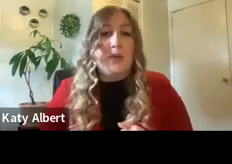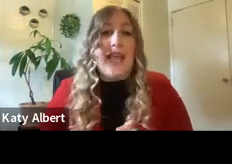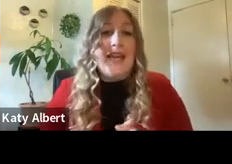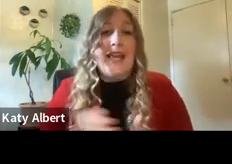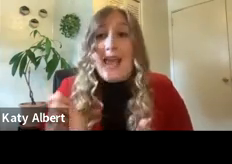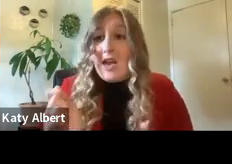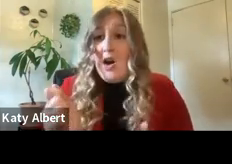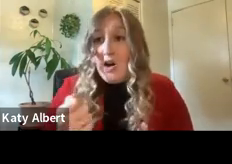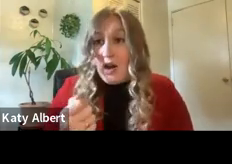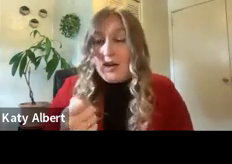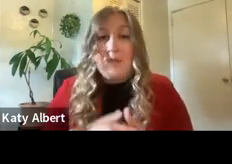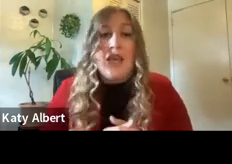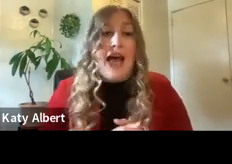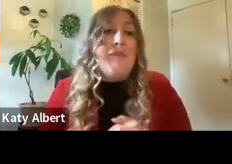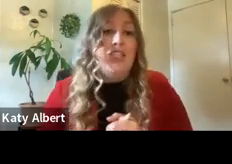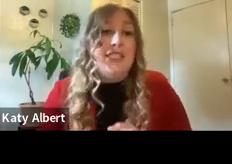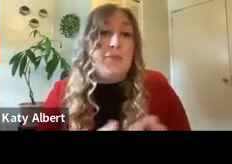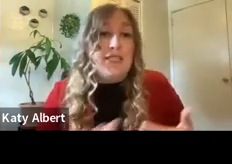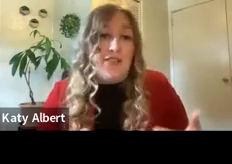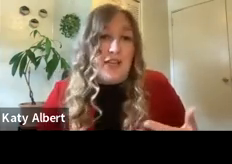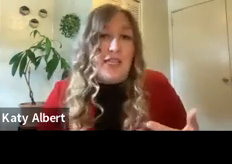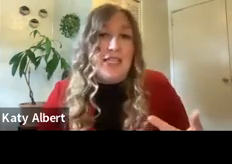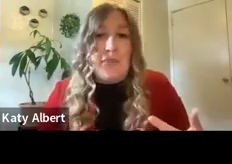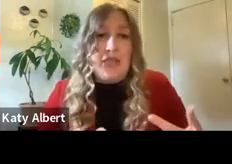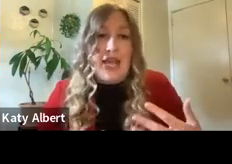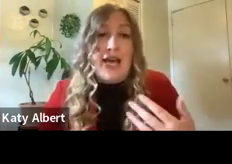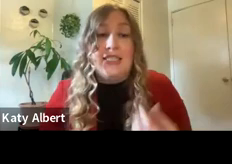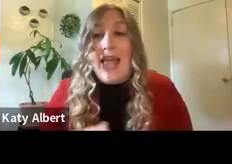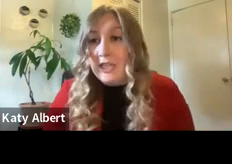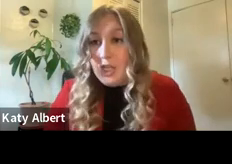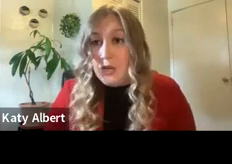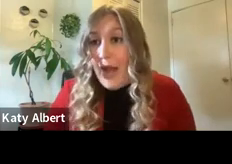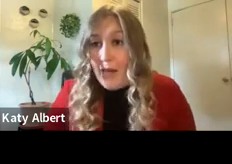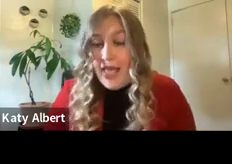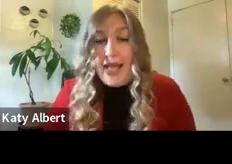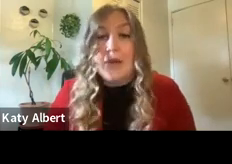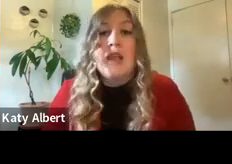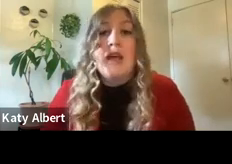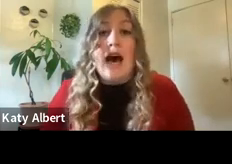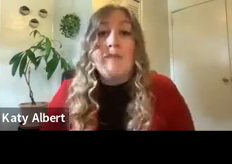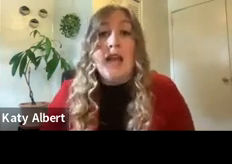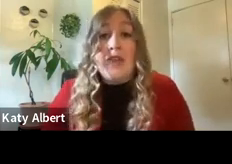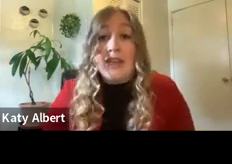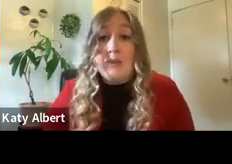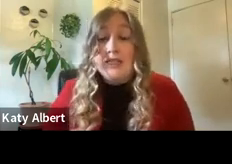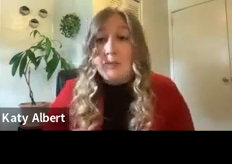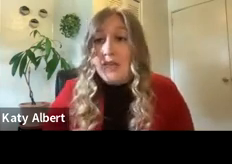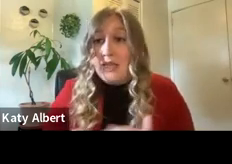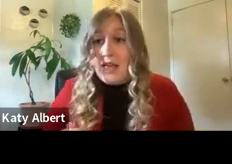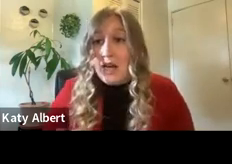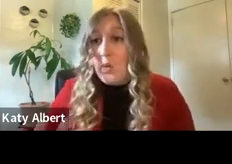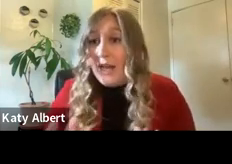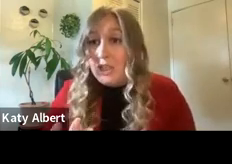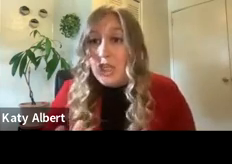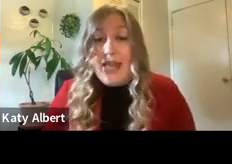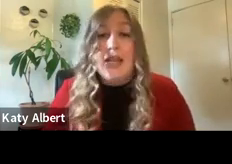So creating a hook. I mentioned specifically something attention grabbing. Now that could be something